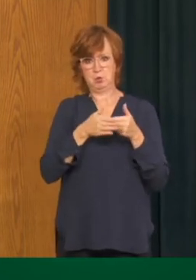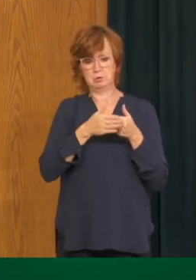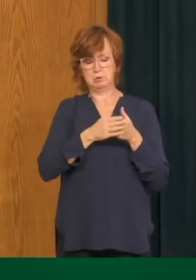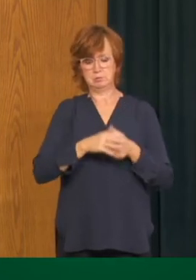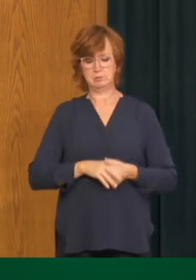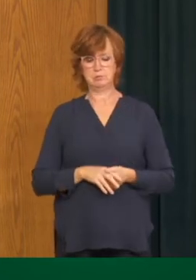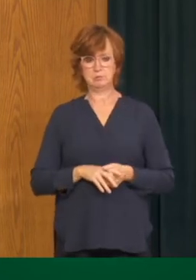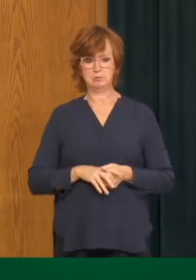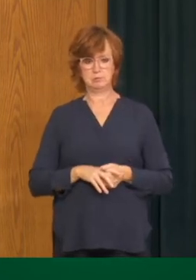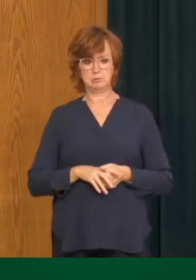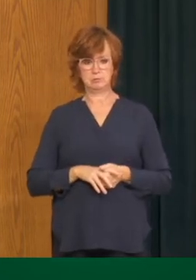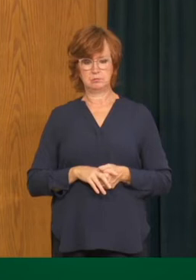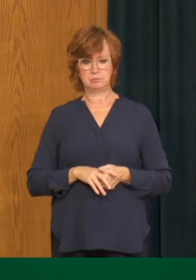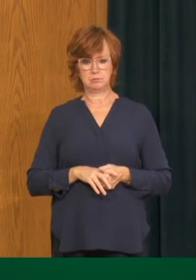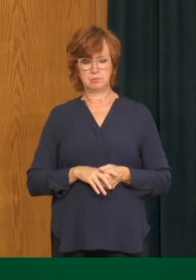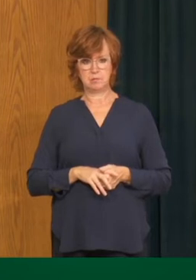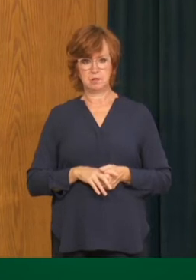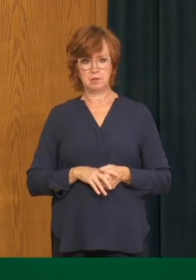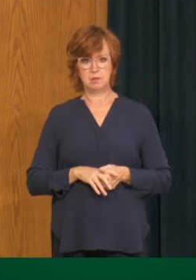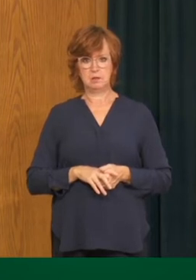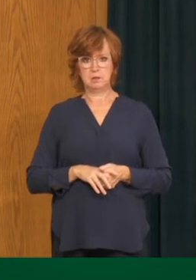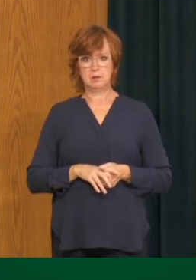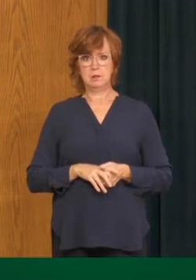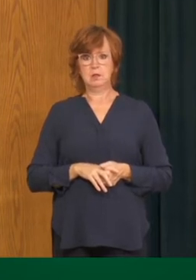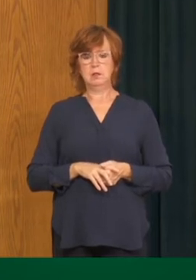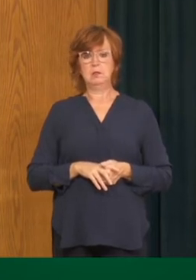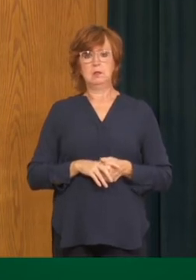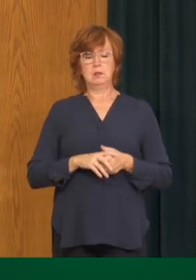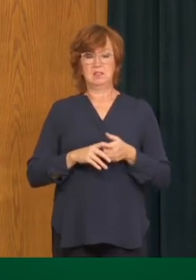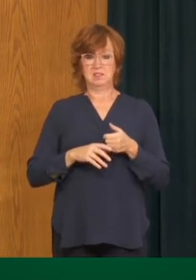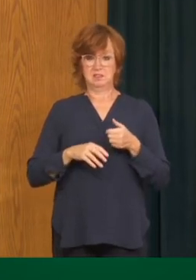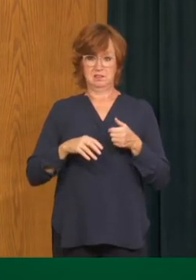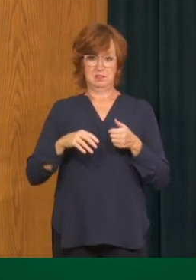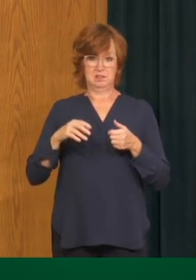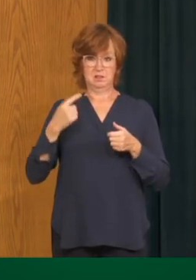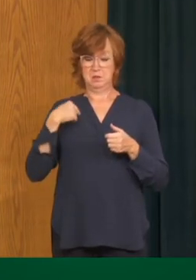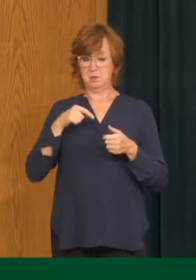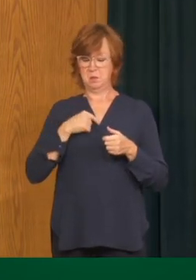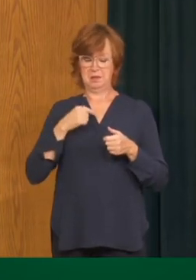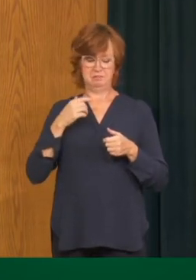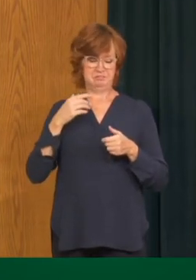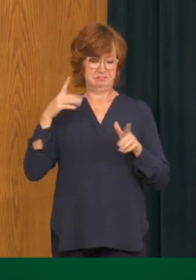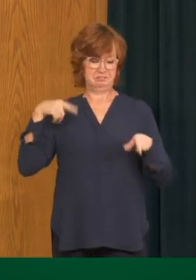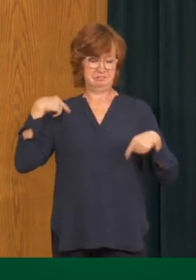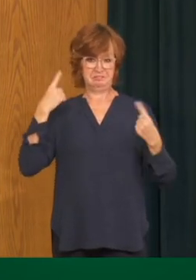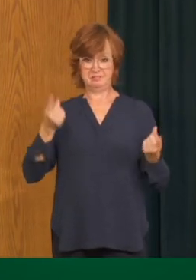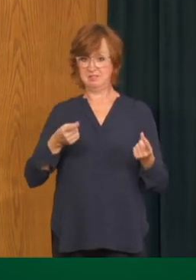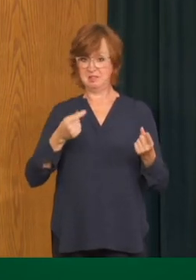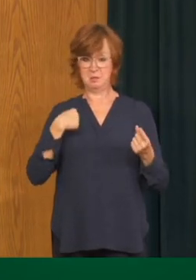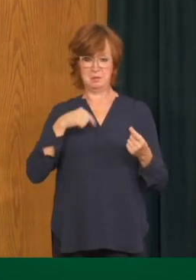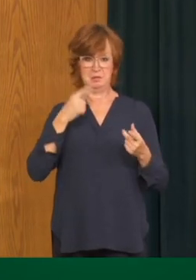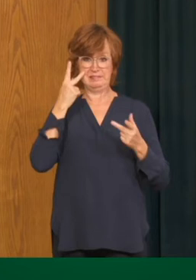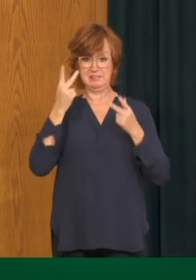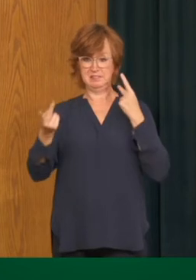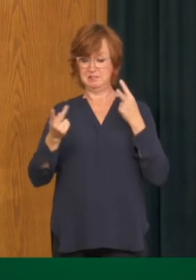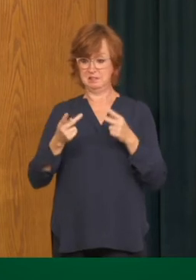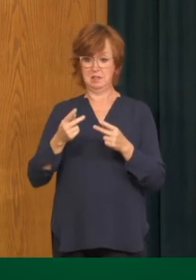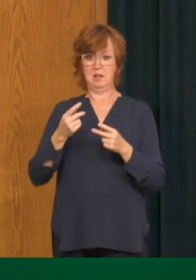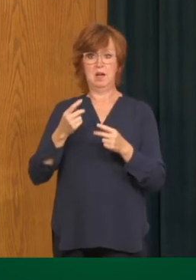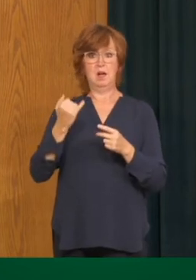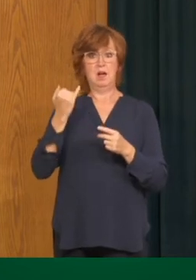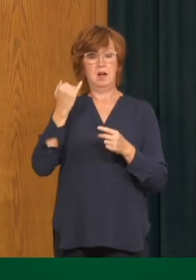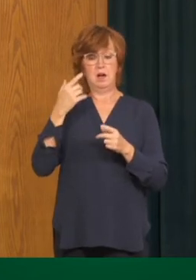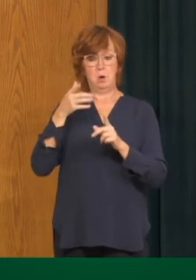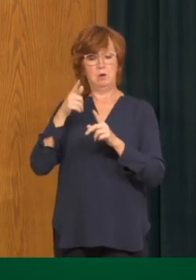not automatically lead to large outbreaks, and it will be managed the same way it has been managed in workplaces and other settings. In fact, the risk